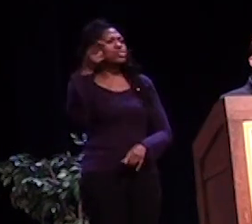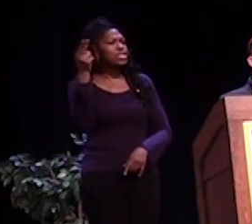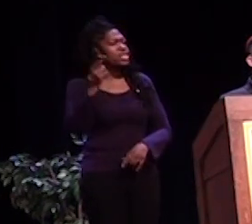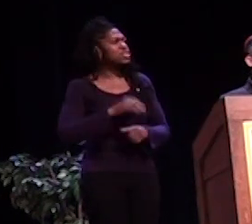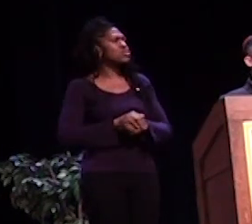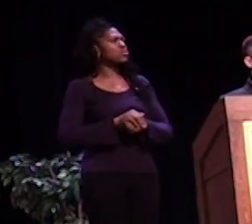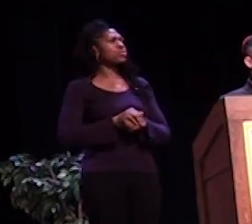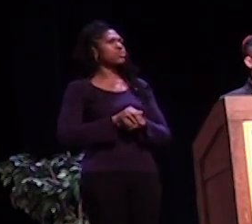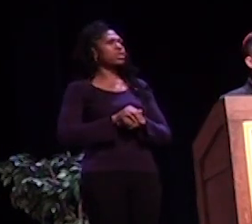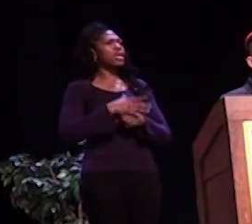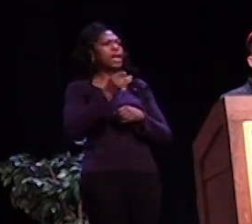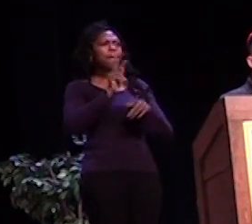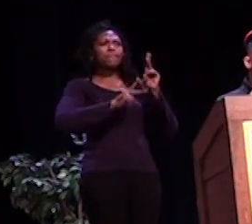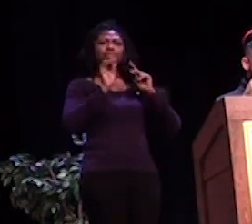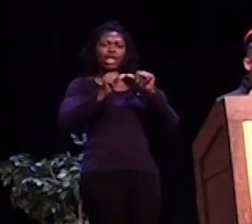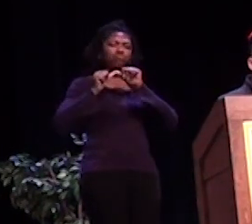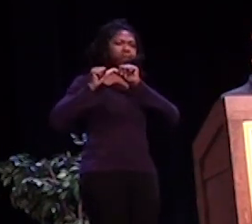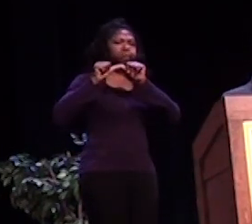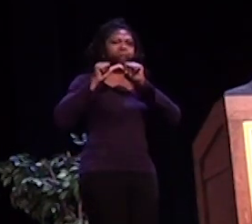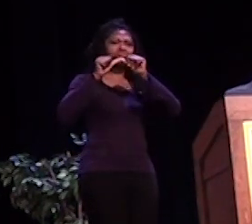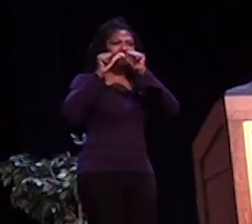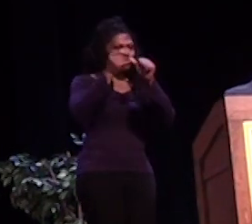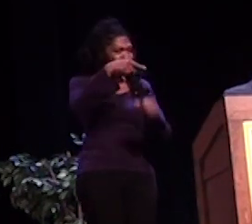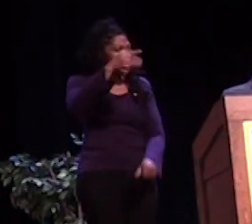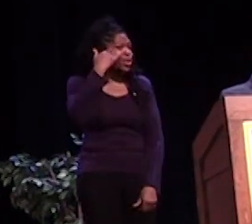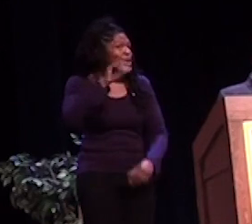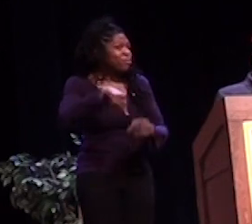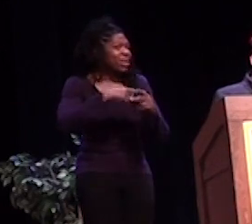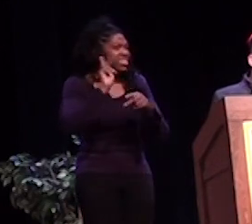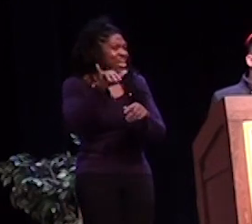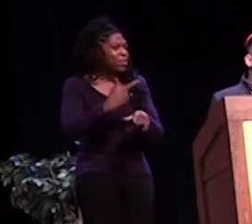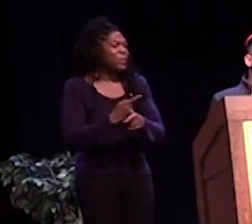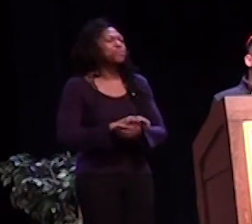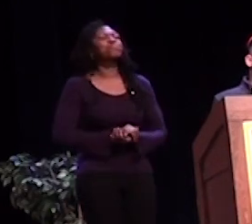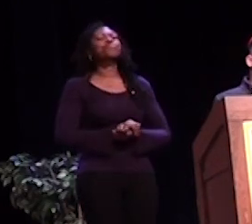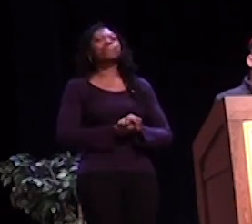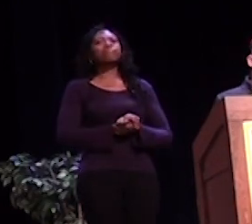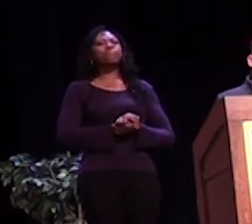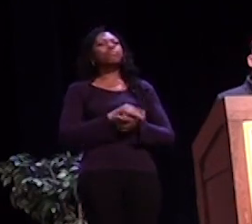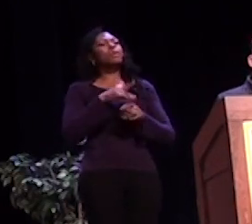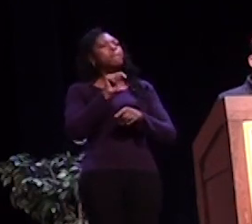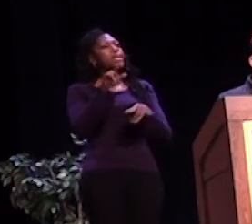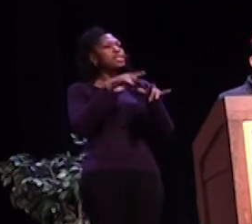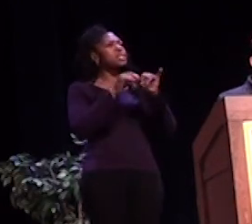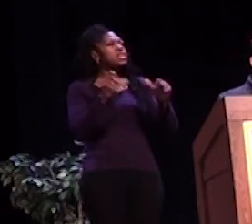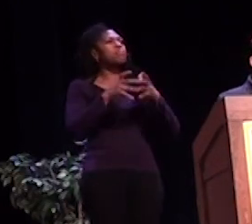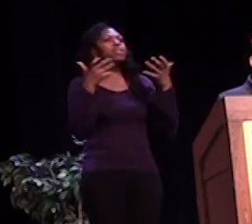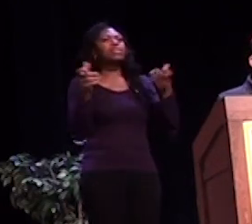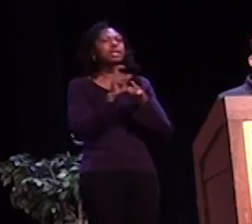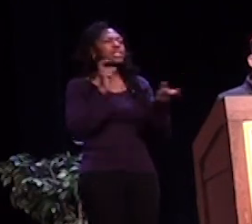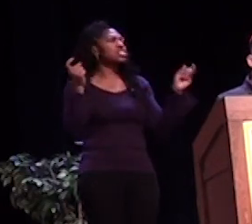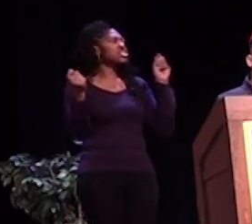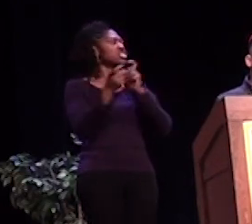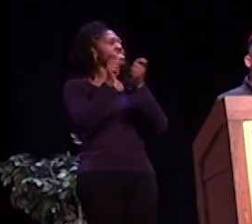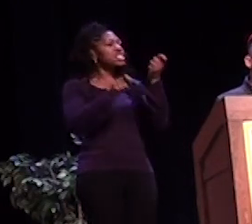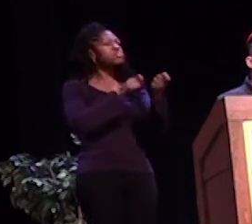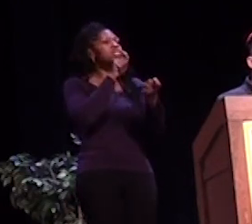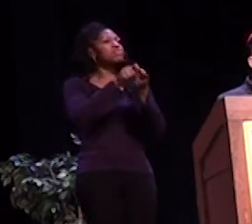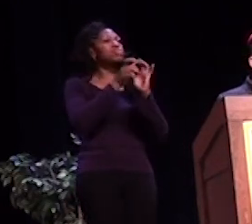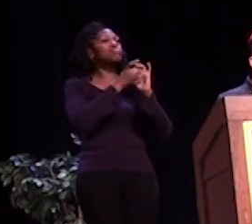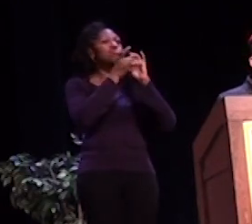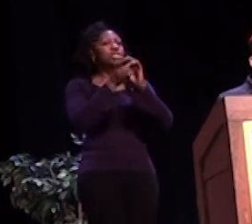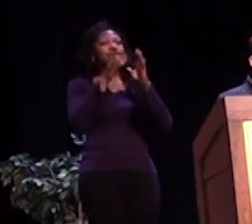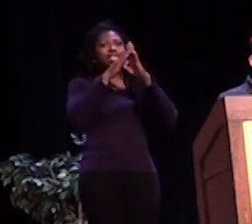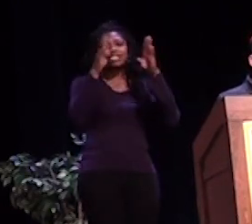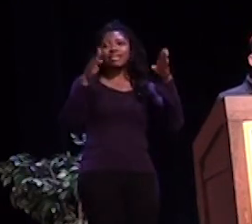people that are resilient and imaginative, you know. And yet much is changing for the east side, specifically related to housing. We know